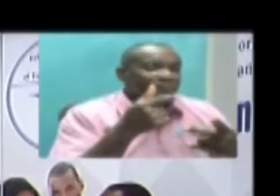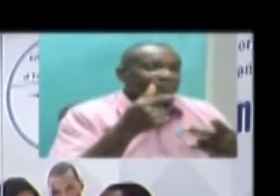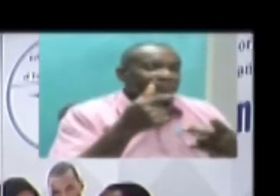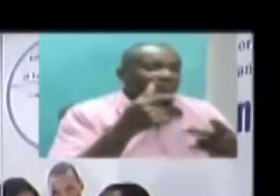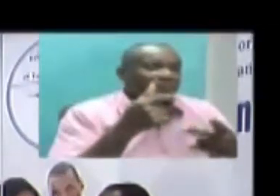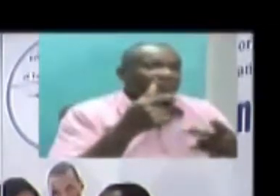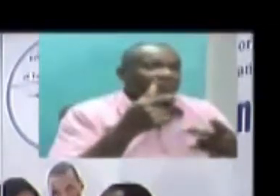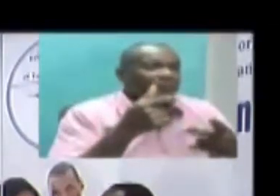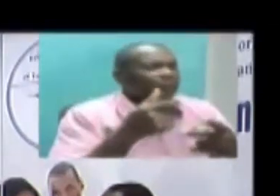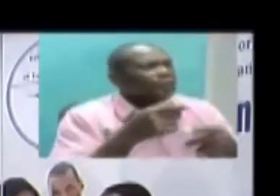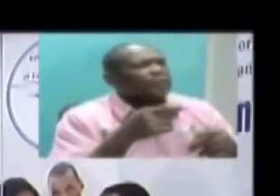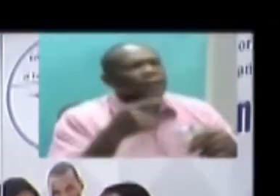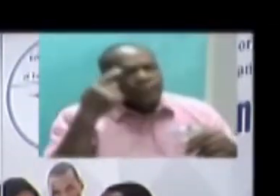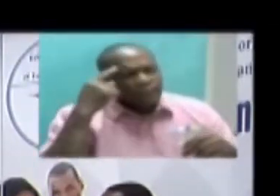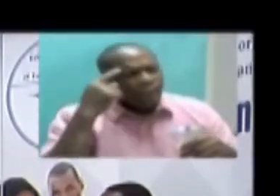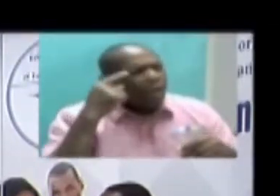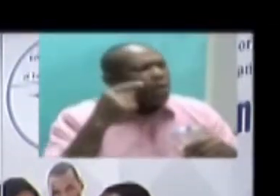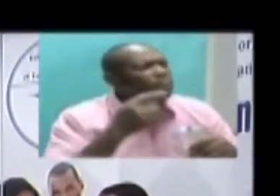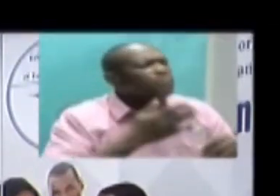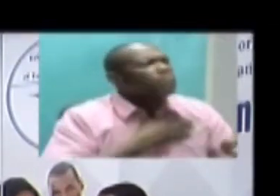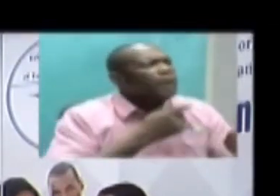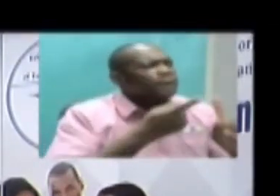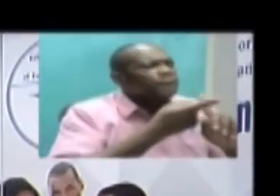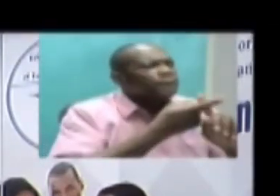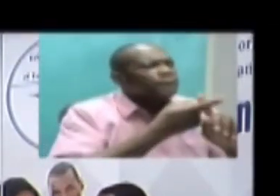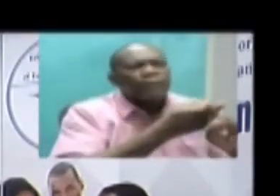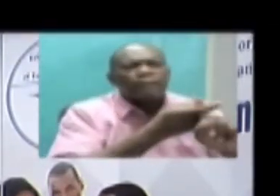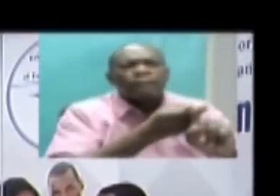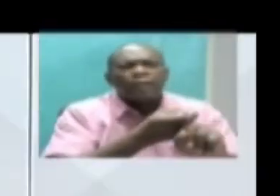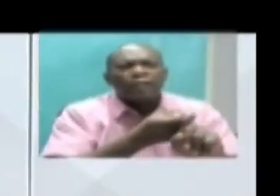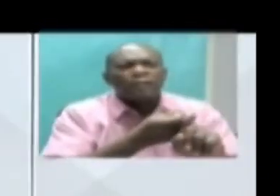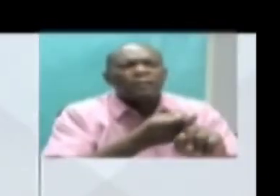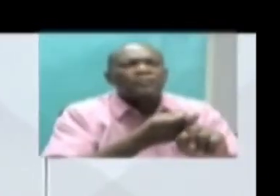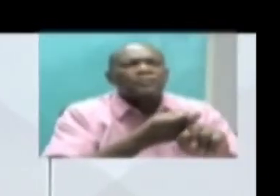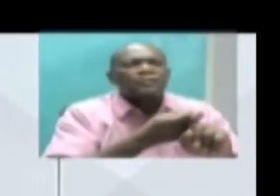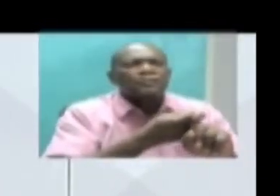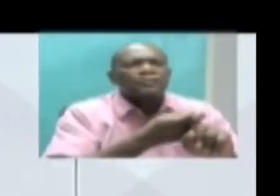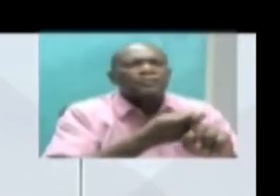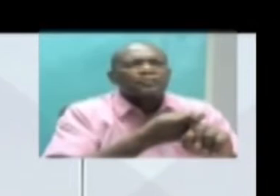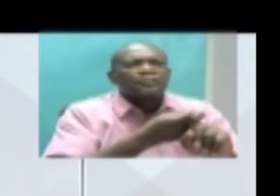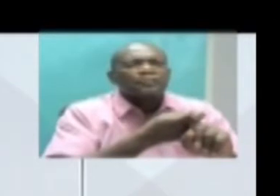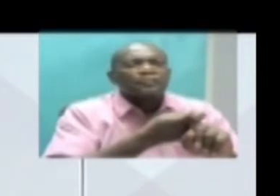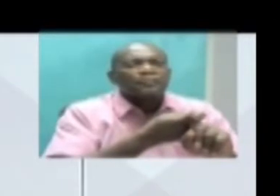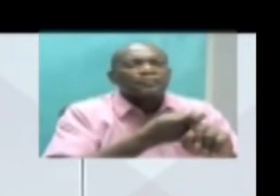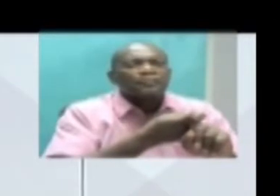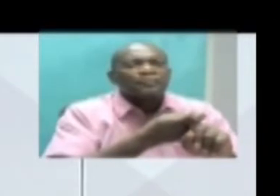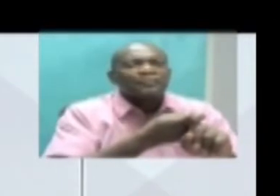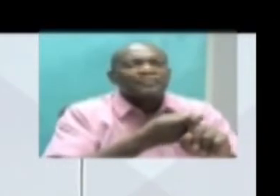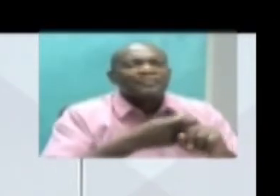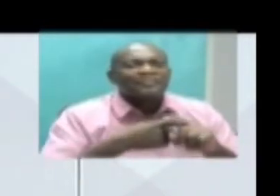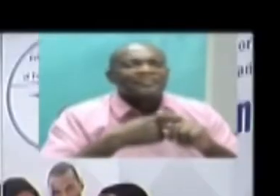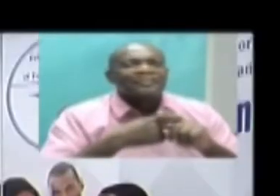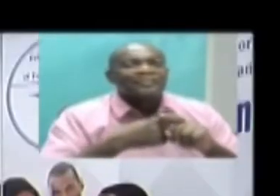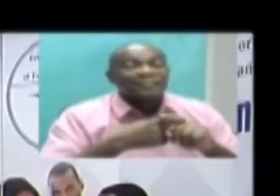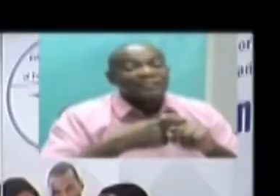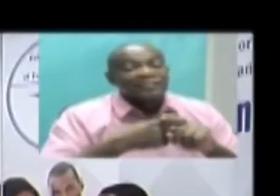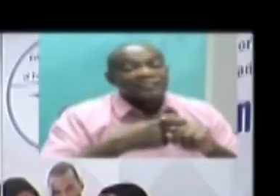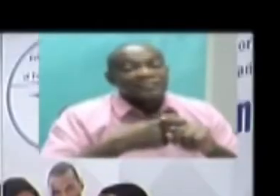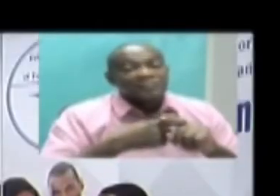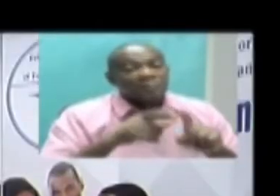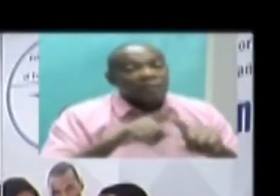let me see and engage and see if they're okay. That's not the option. And children are trusting. Yes. So there's